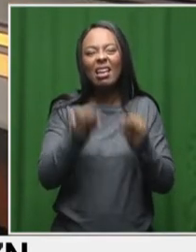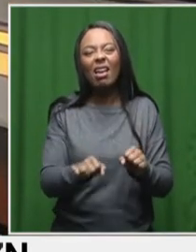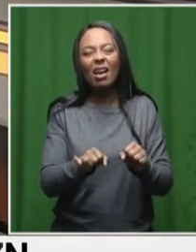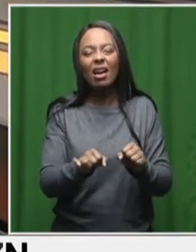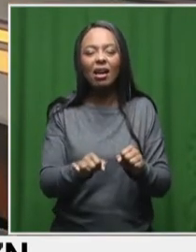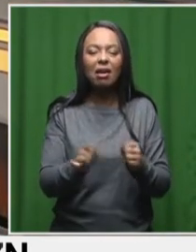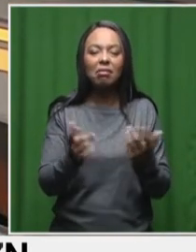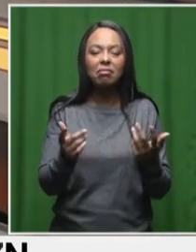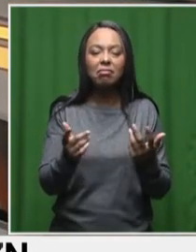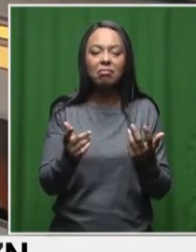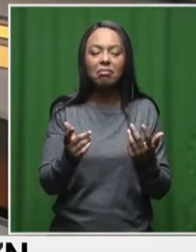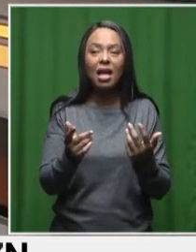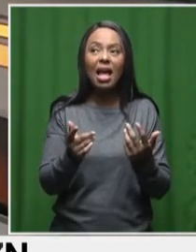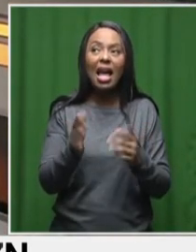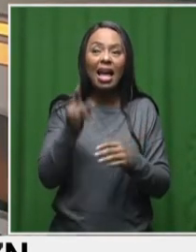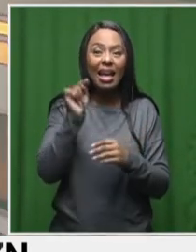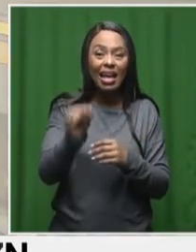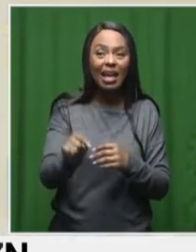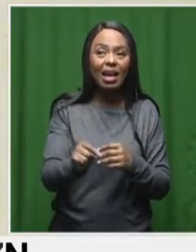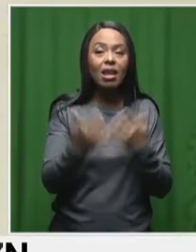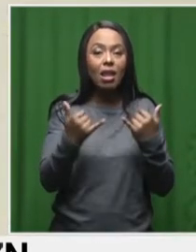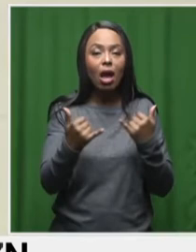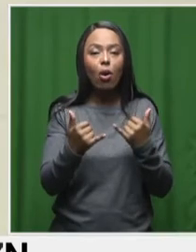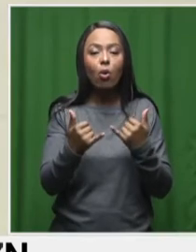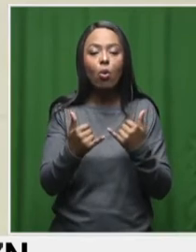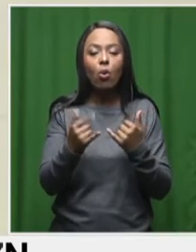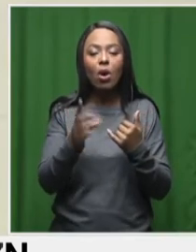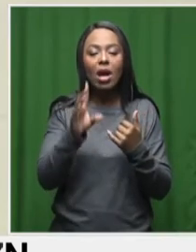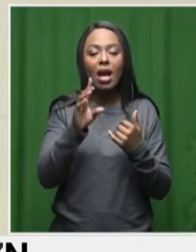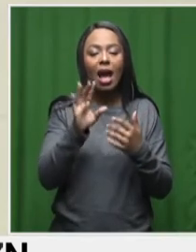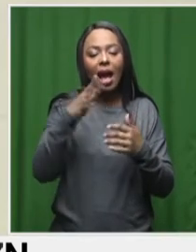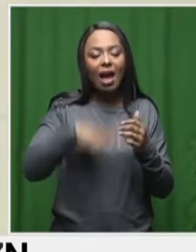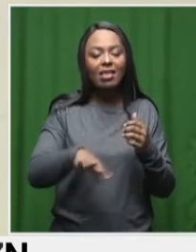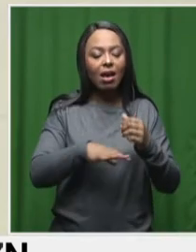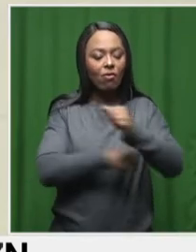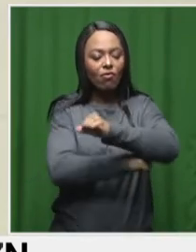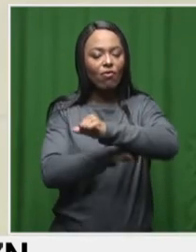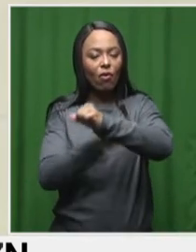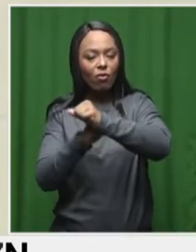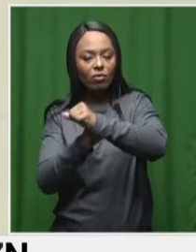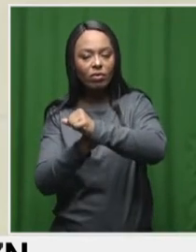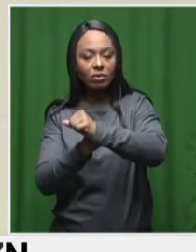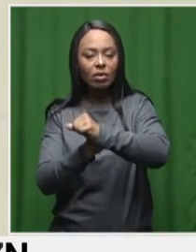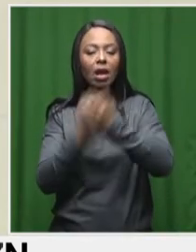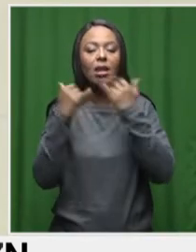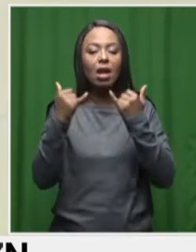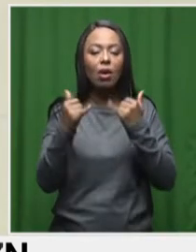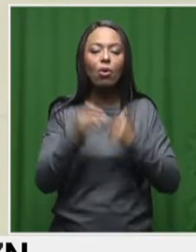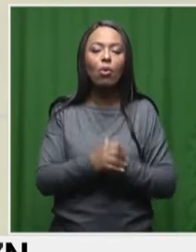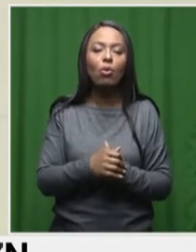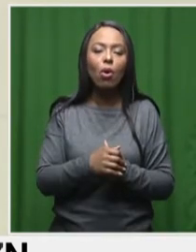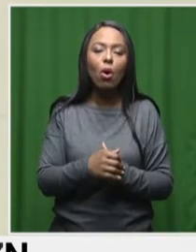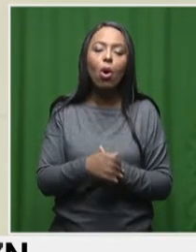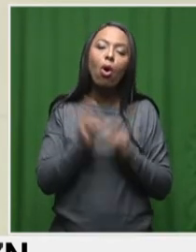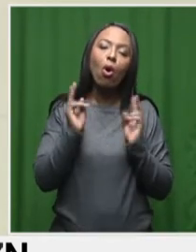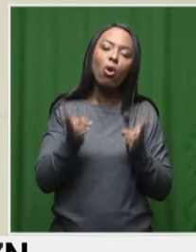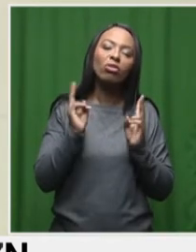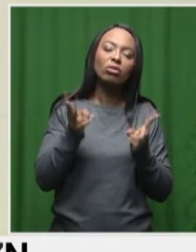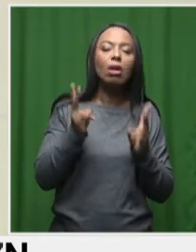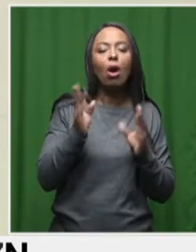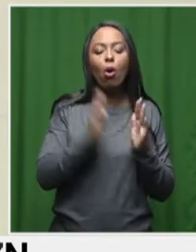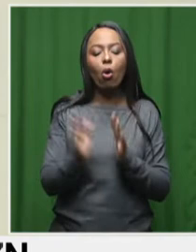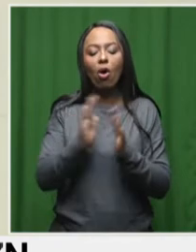It's Sadia Foundation that is actually got this mandate from the original